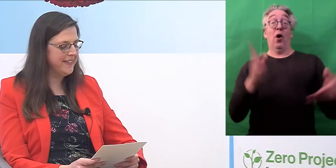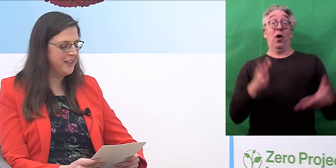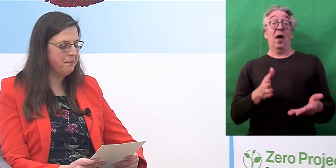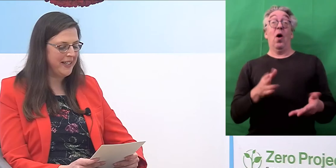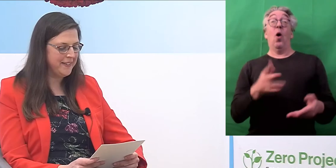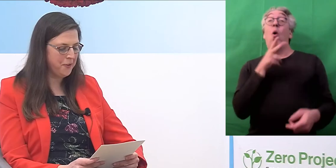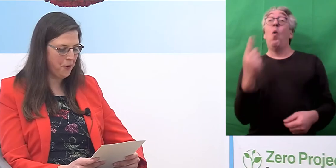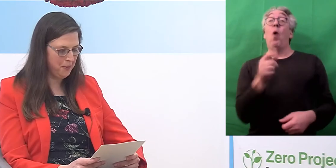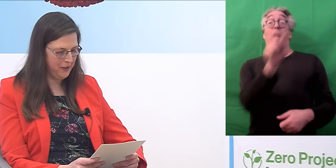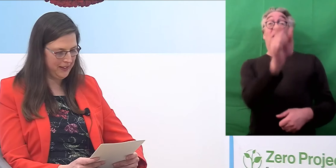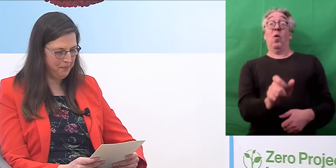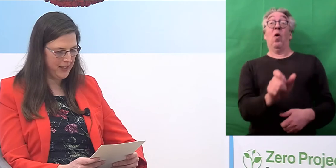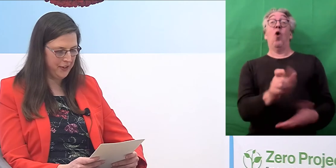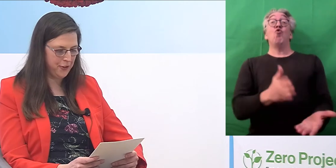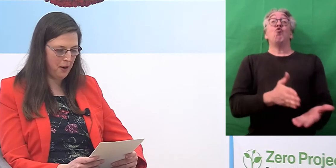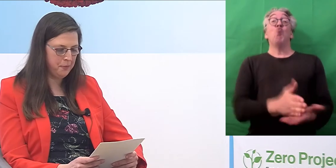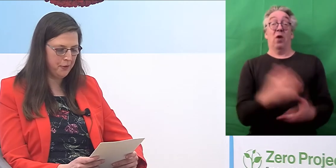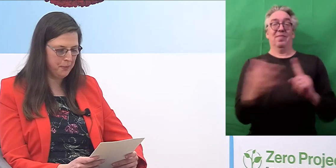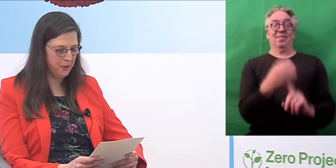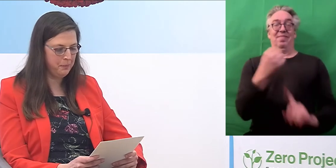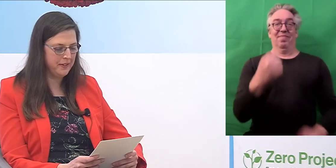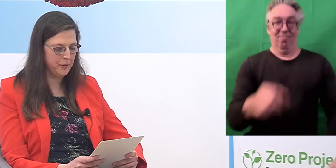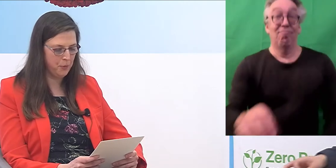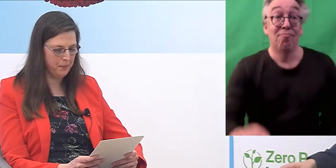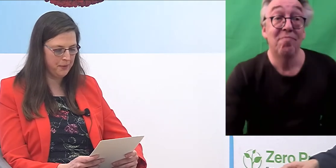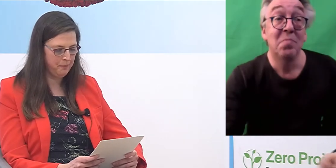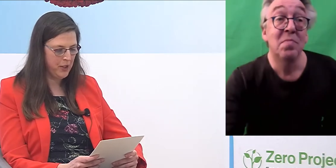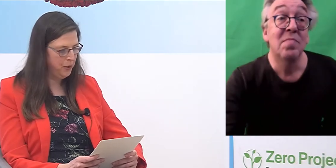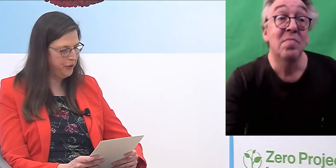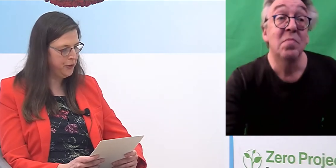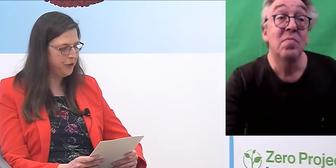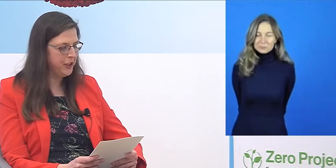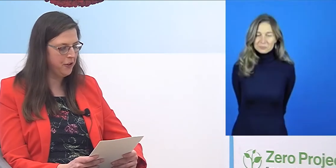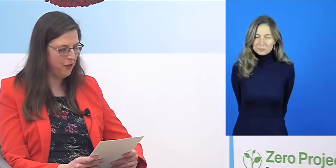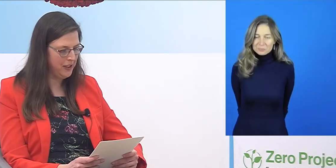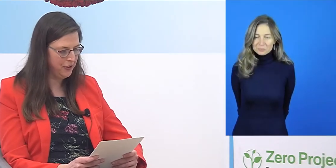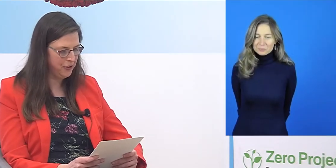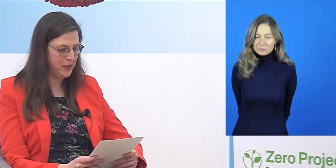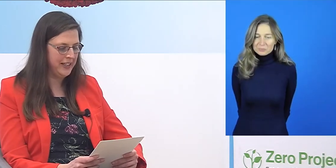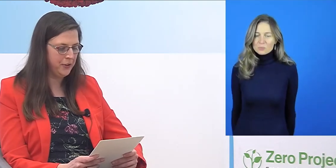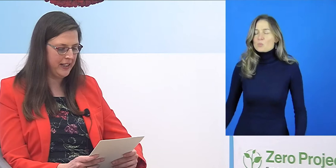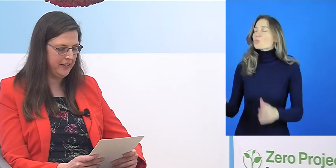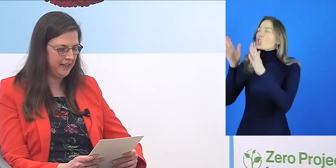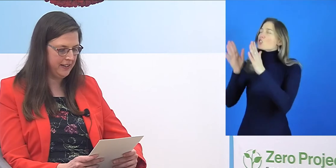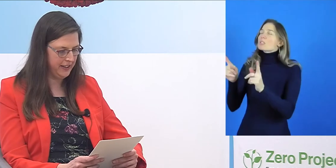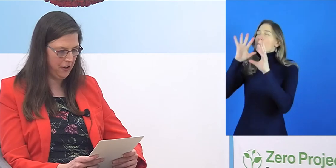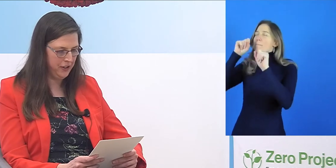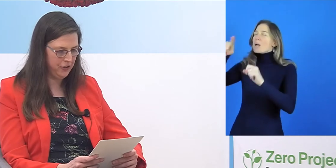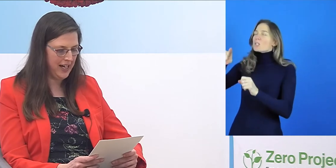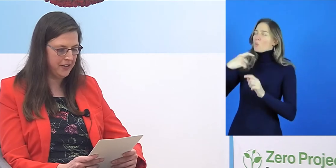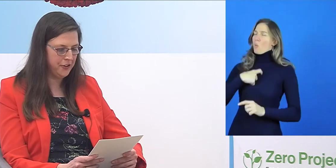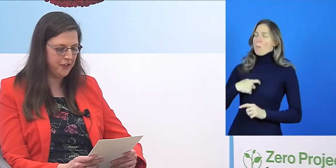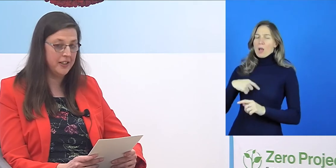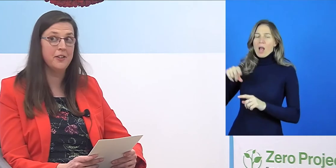She is an amazing role model and a smart businesswoman who is using her knowledge to educate and